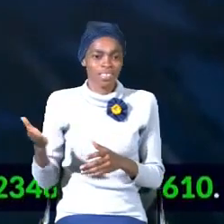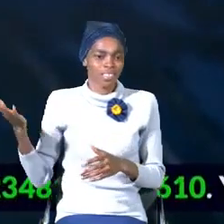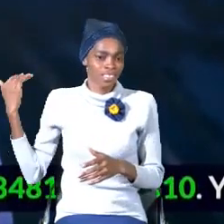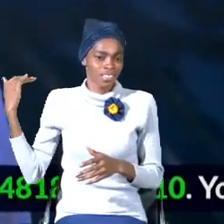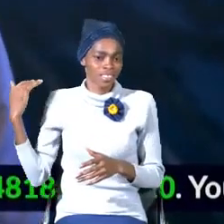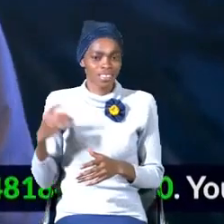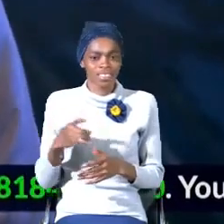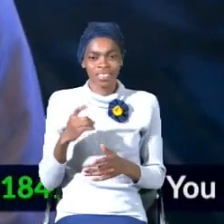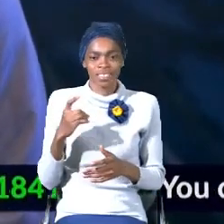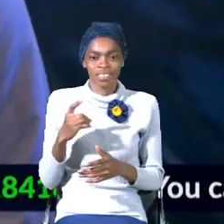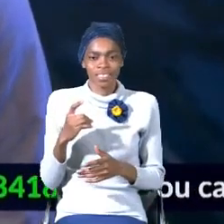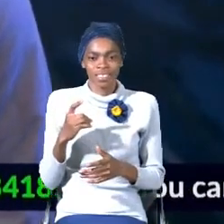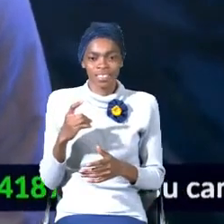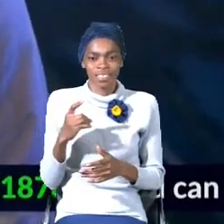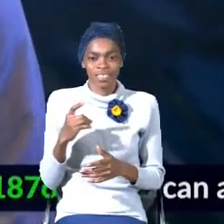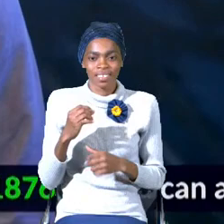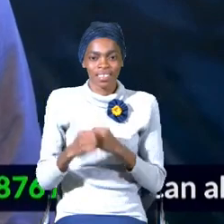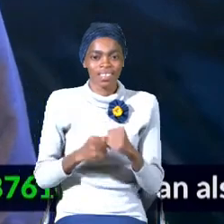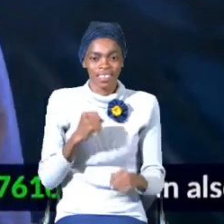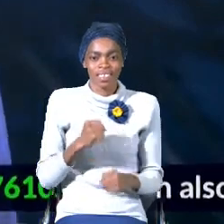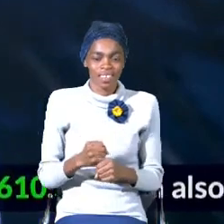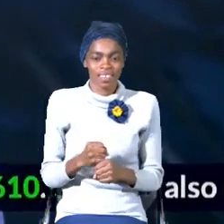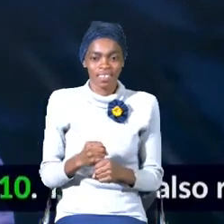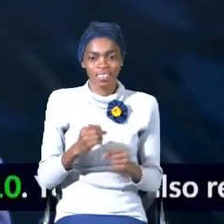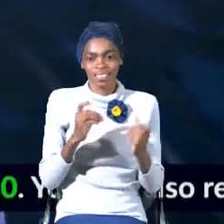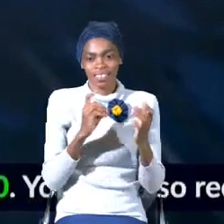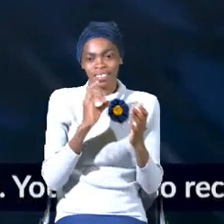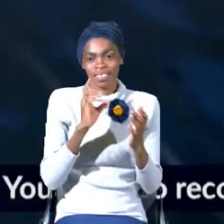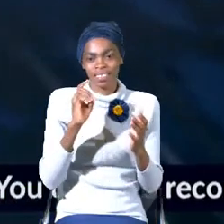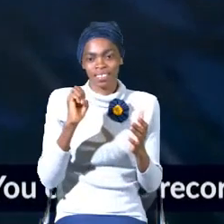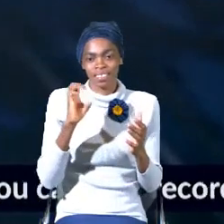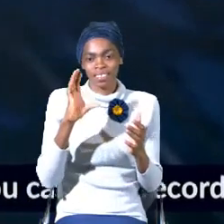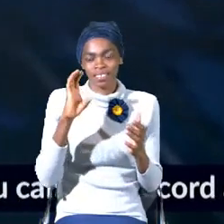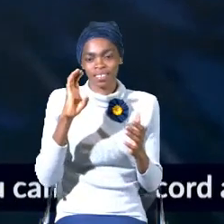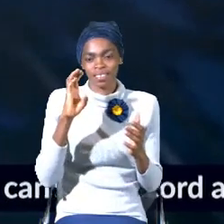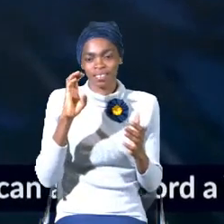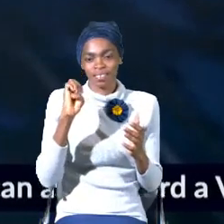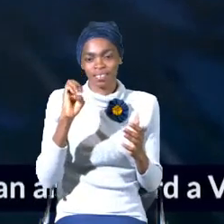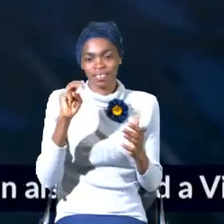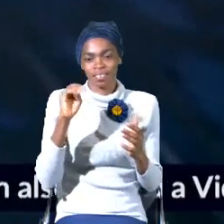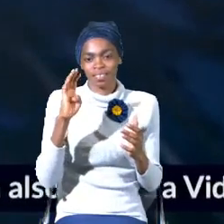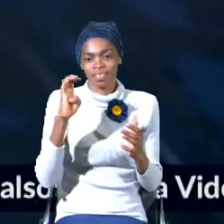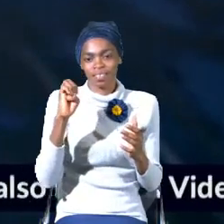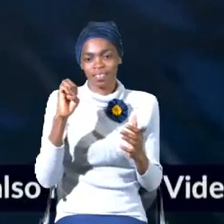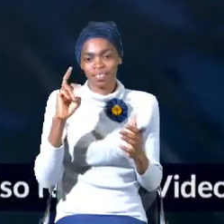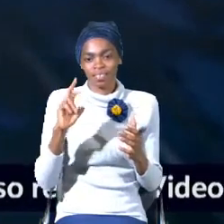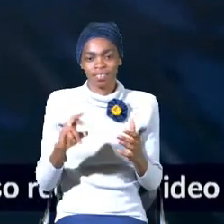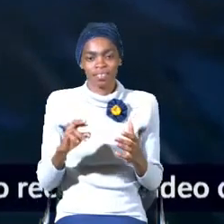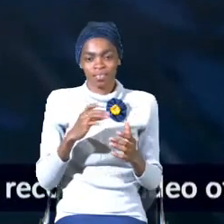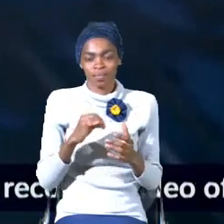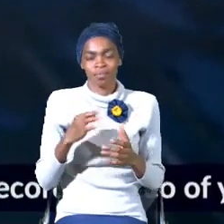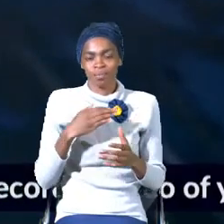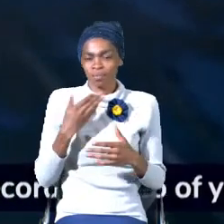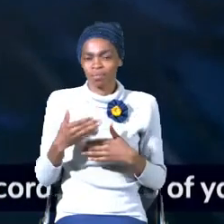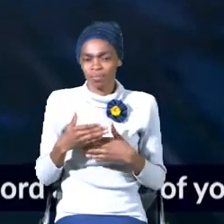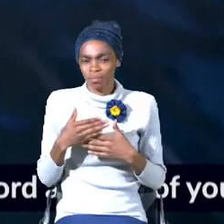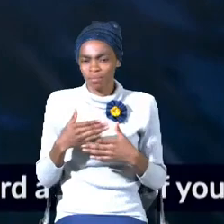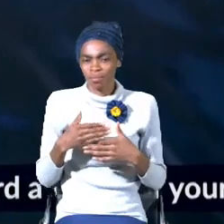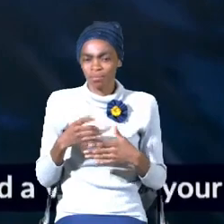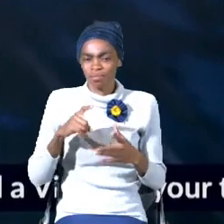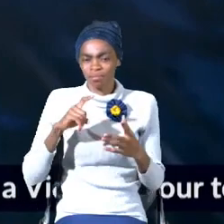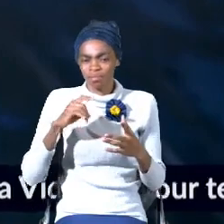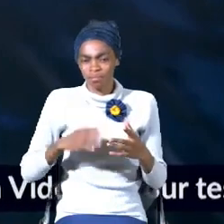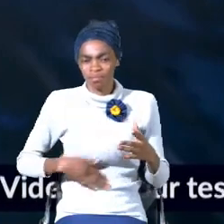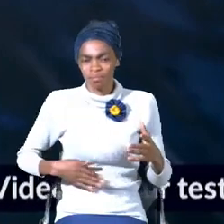December 23, I was just sitting, and immediately, my stomach began to pain me, deep down that I cannot eat